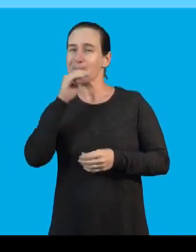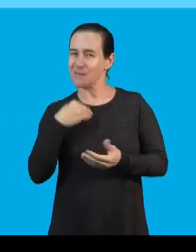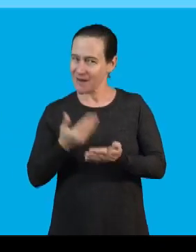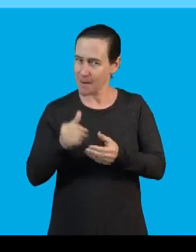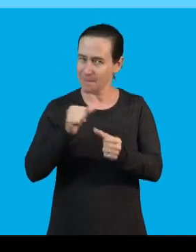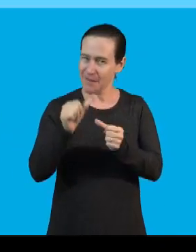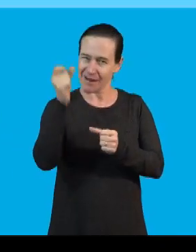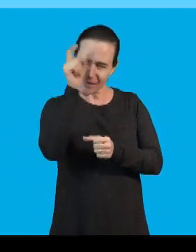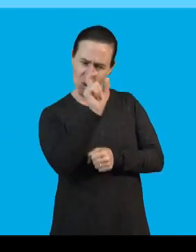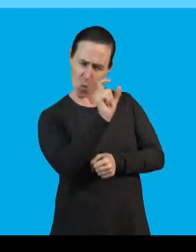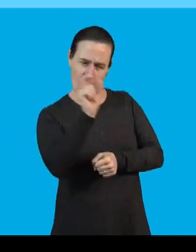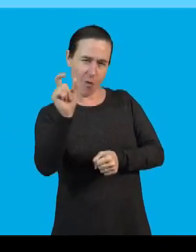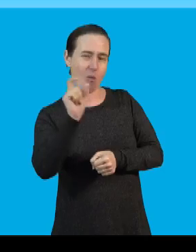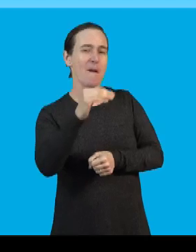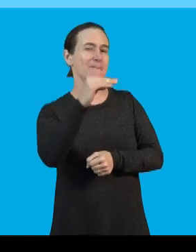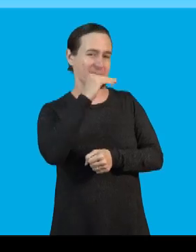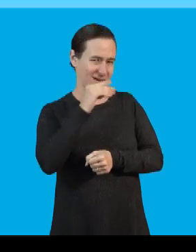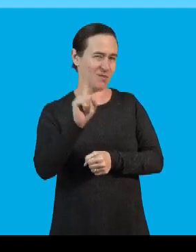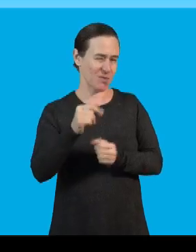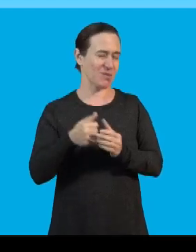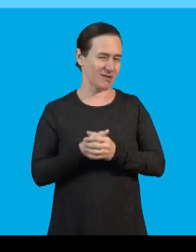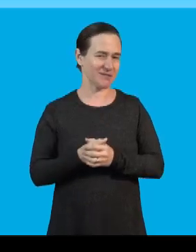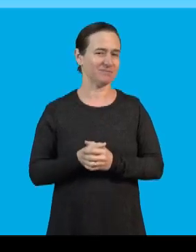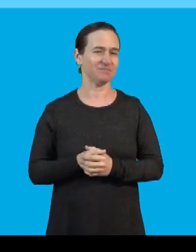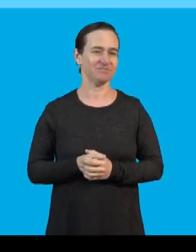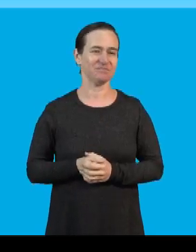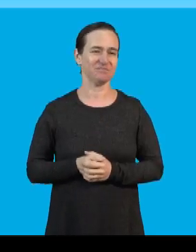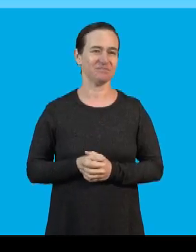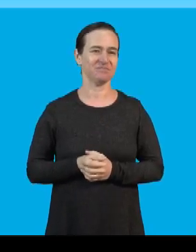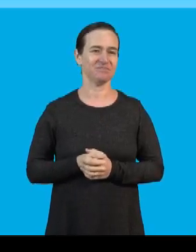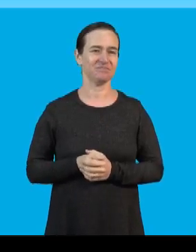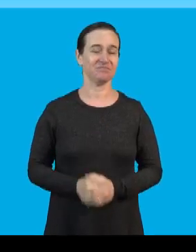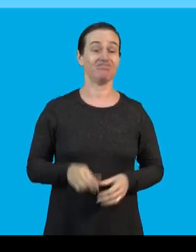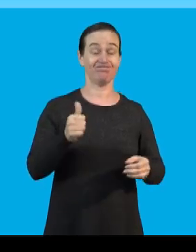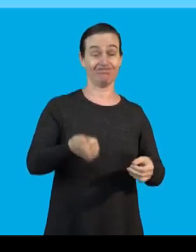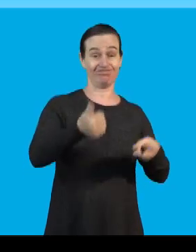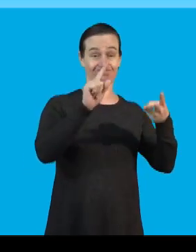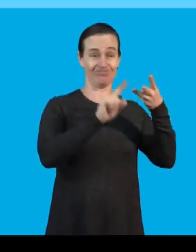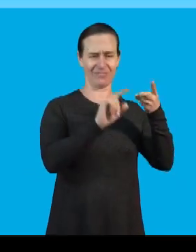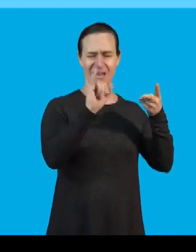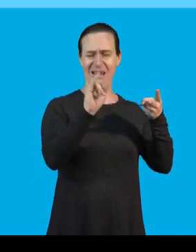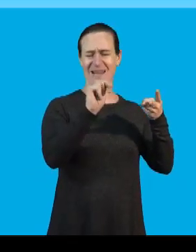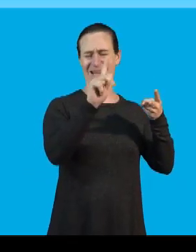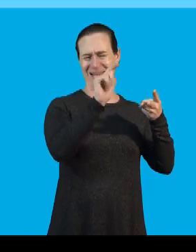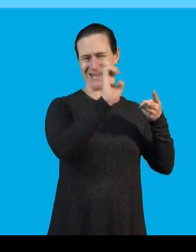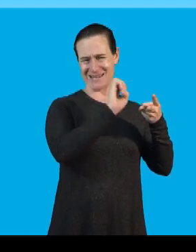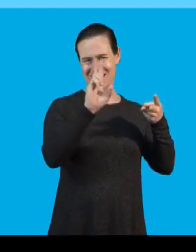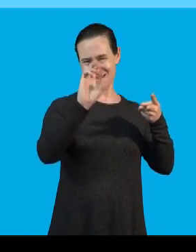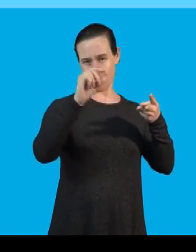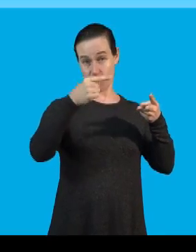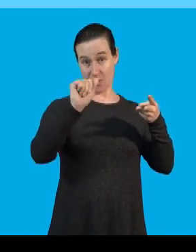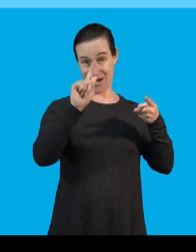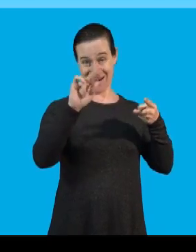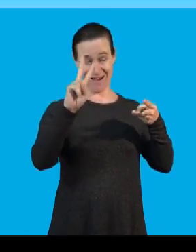how quickly it needs to happen, right? Now, our next aspect we're looking at,